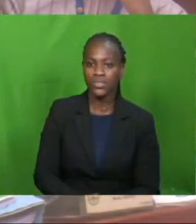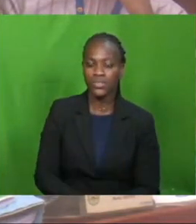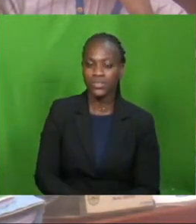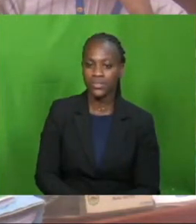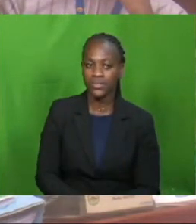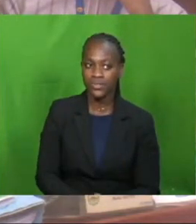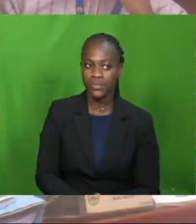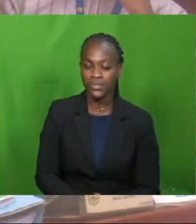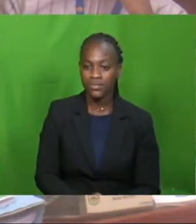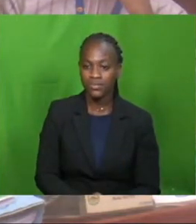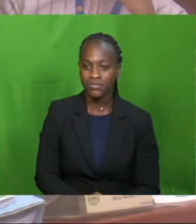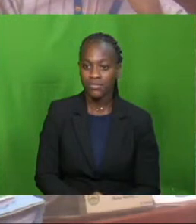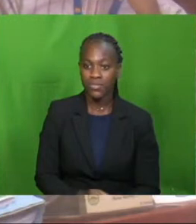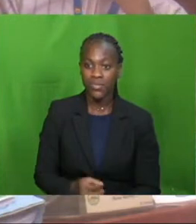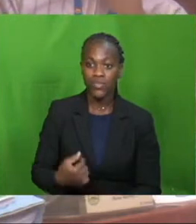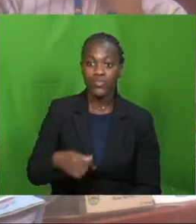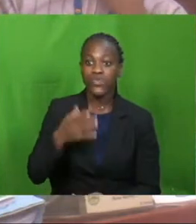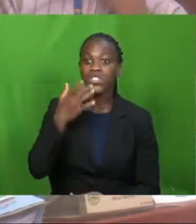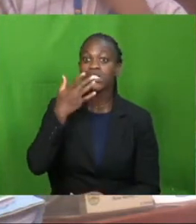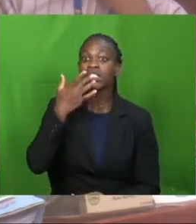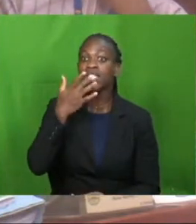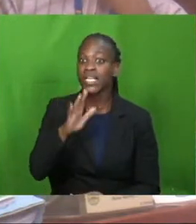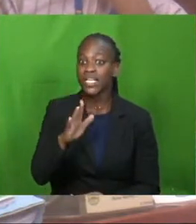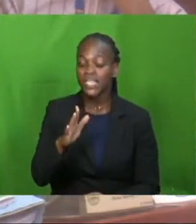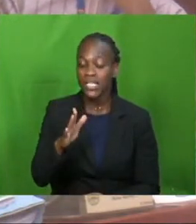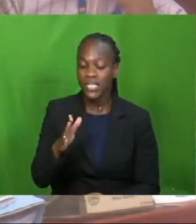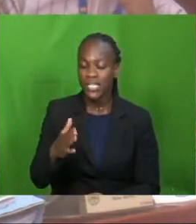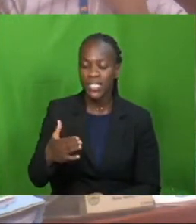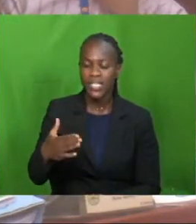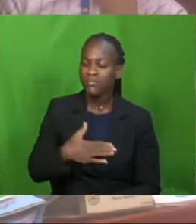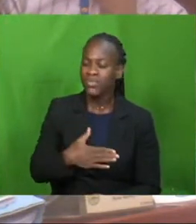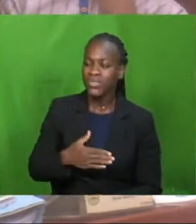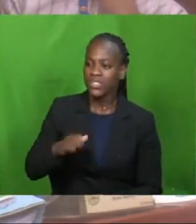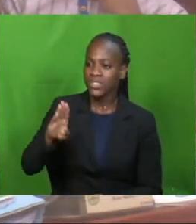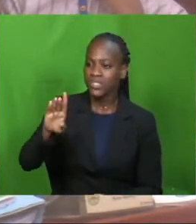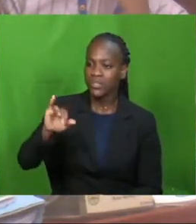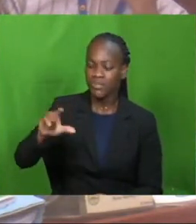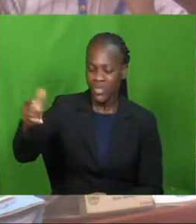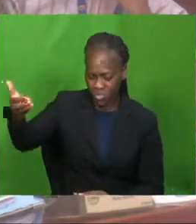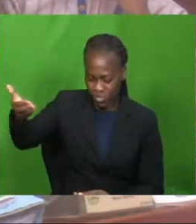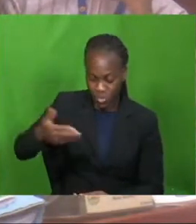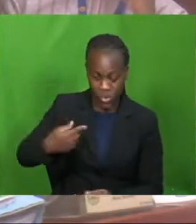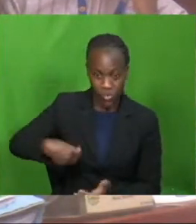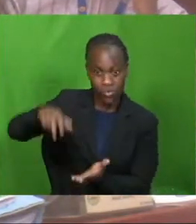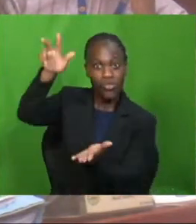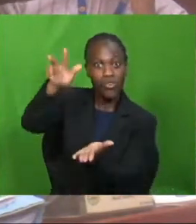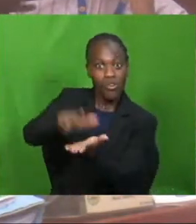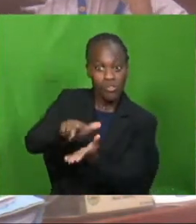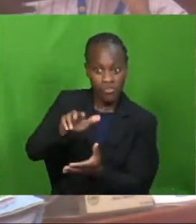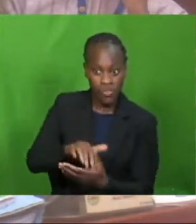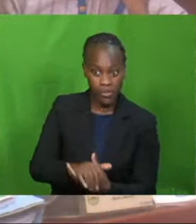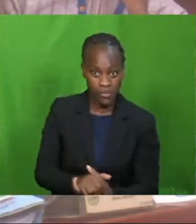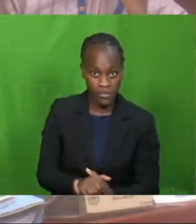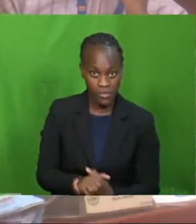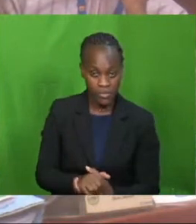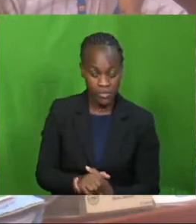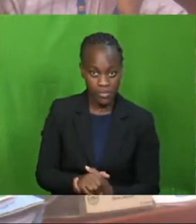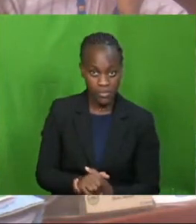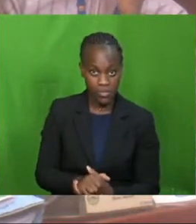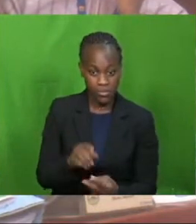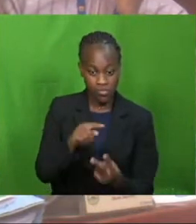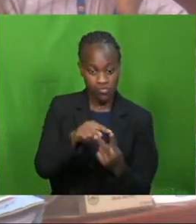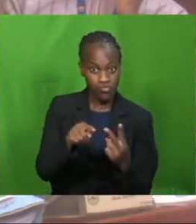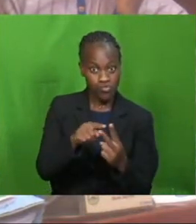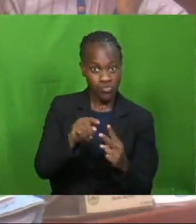lucky. We are all here. Bring the bill and we'll pass it into law for you. It's the two institutions who are holding this country to